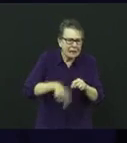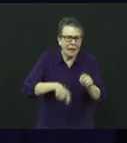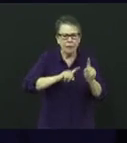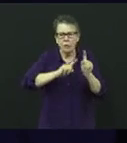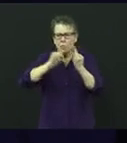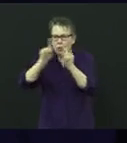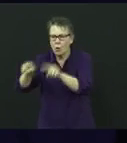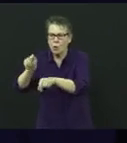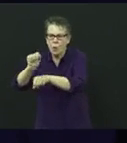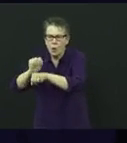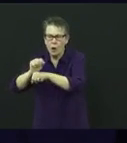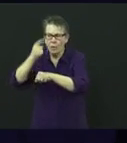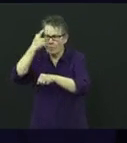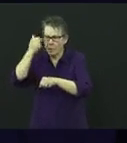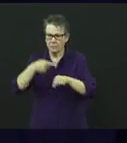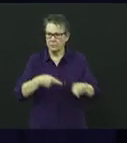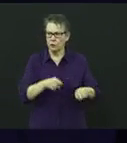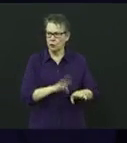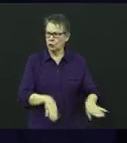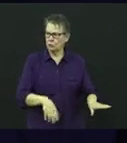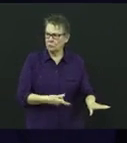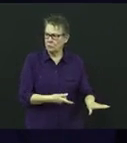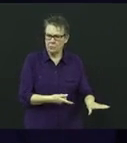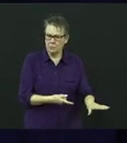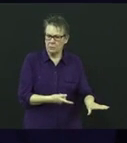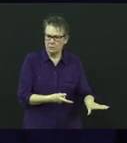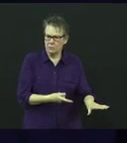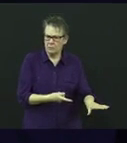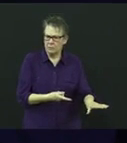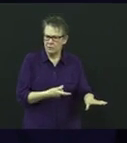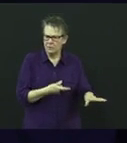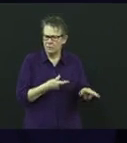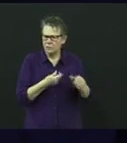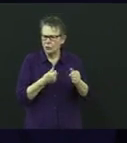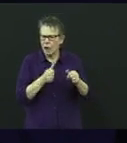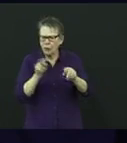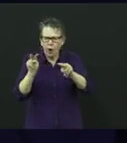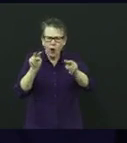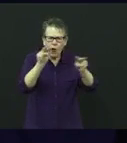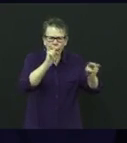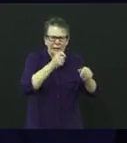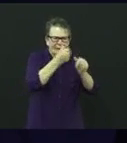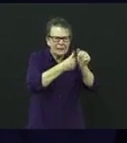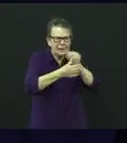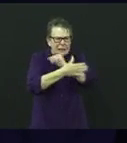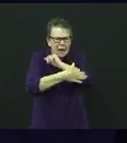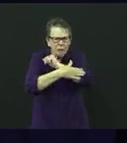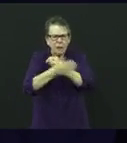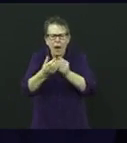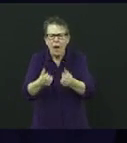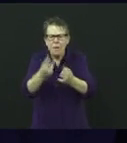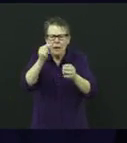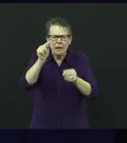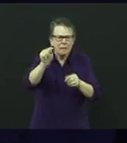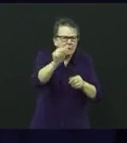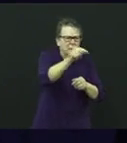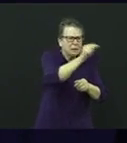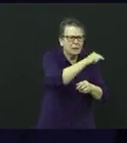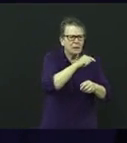to consolidate and bring up safe, good, responsible childcare close